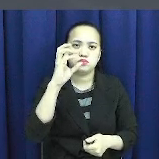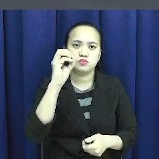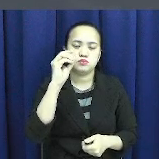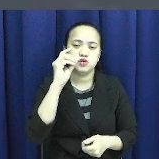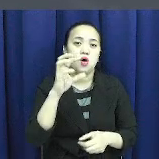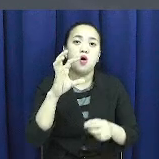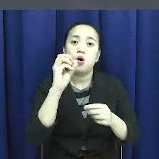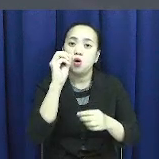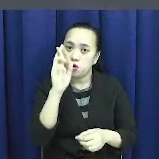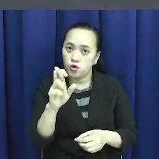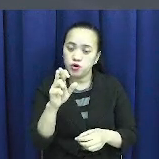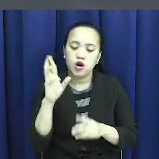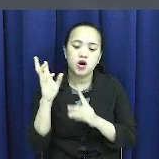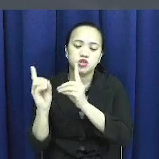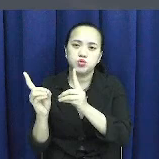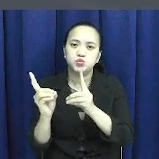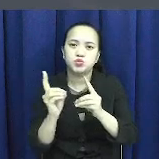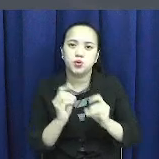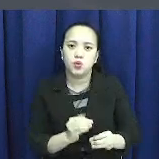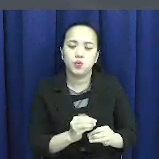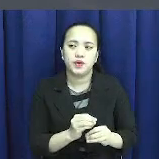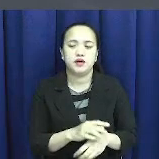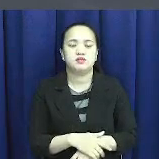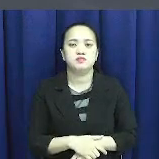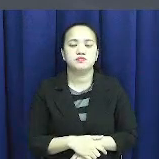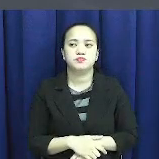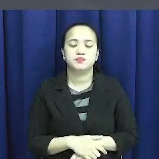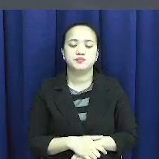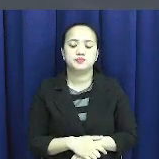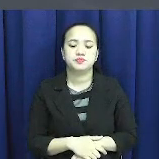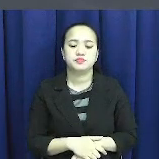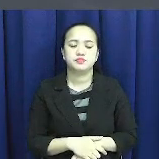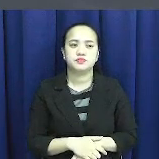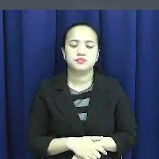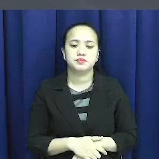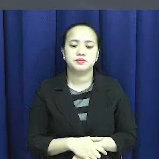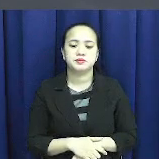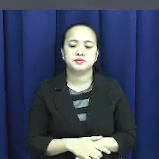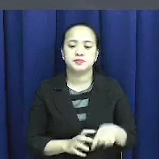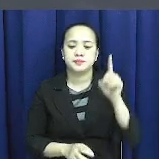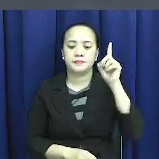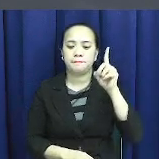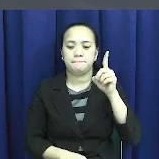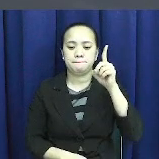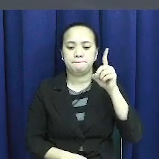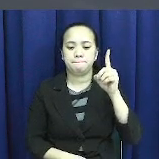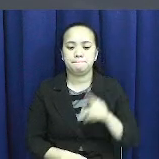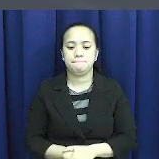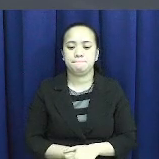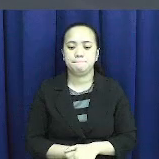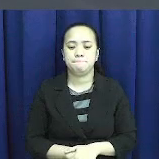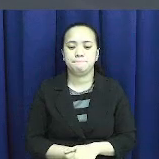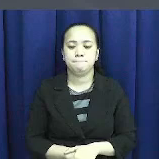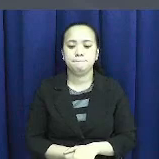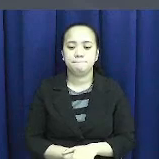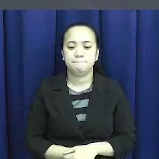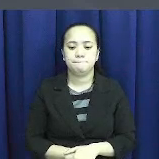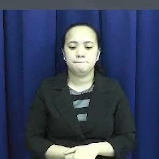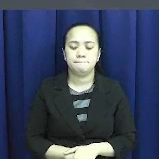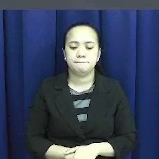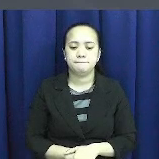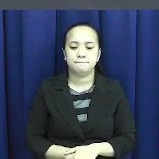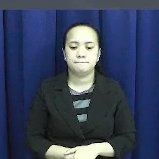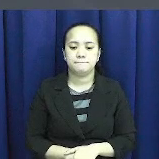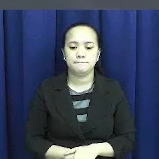verse number 24 hanggang verse number 29, and sabi po, verse number 24, sabi ng Biblia, then it shall be, if oath